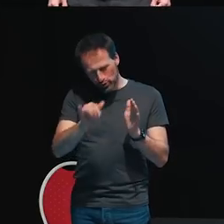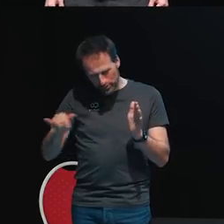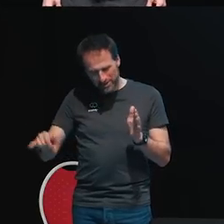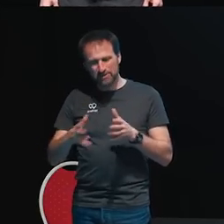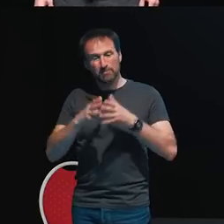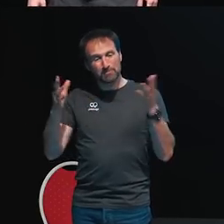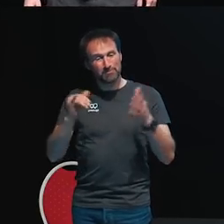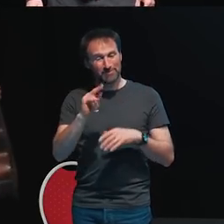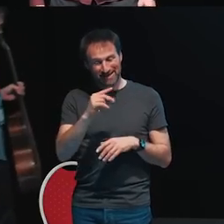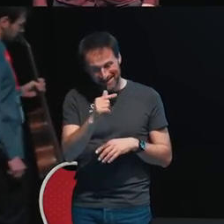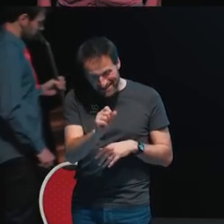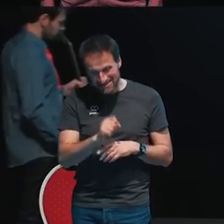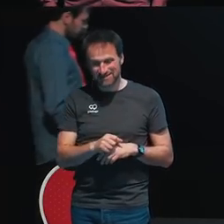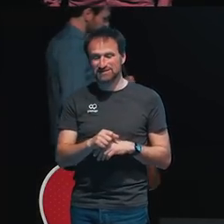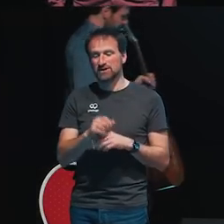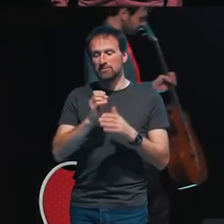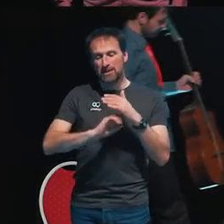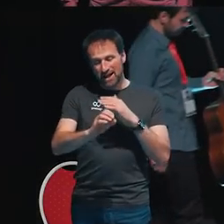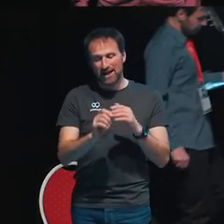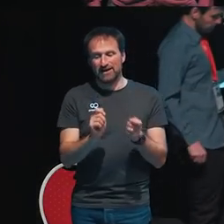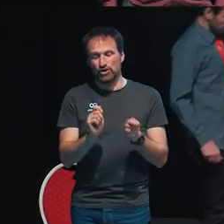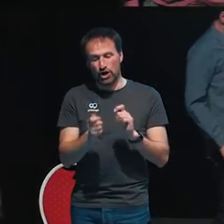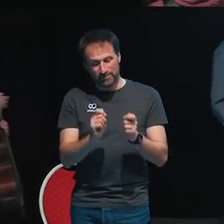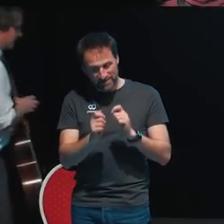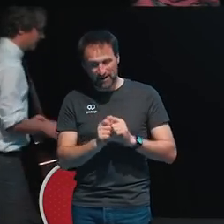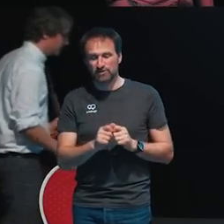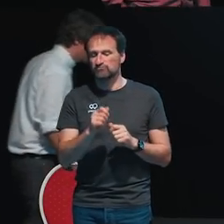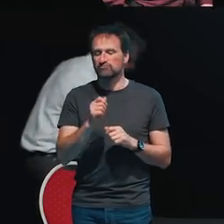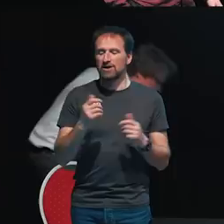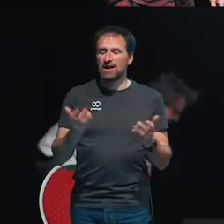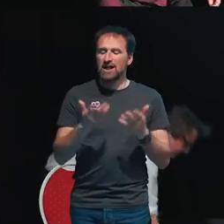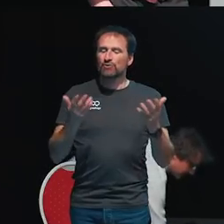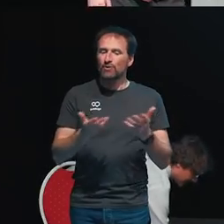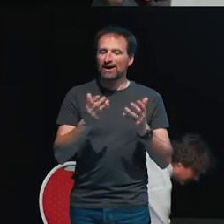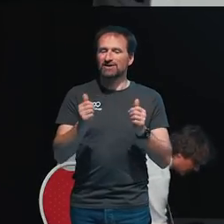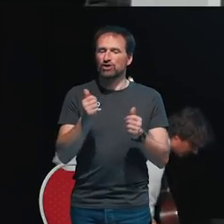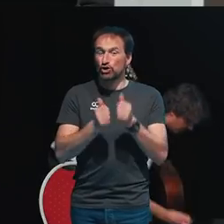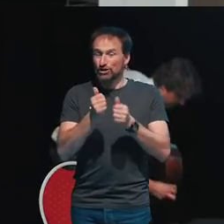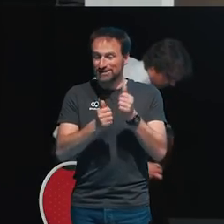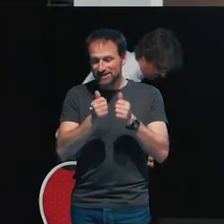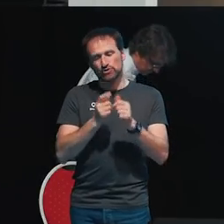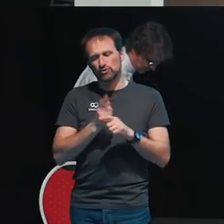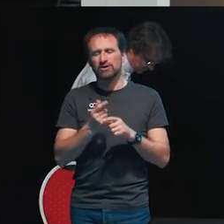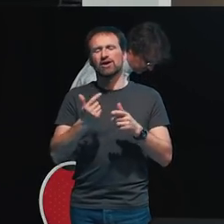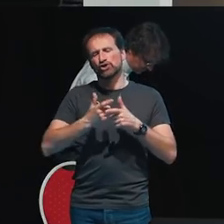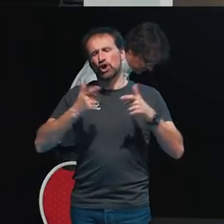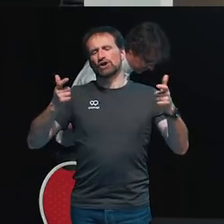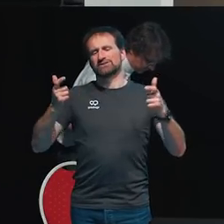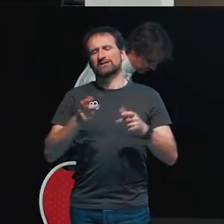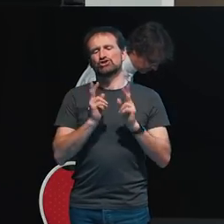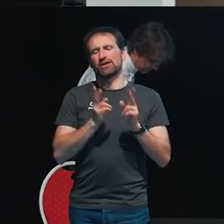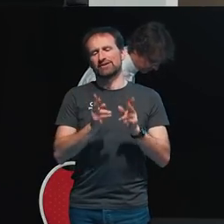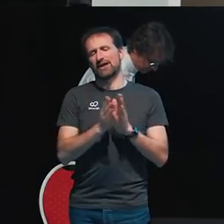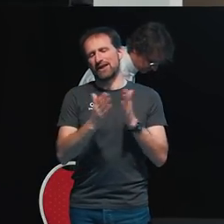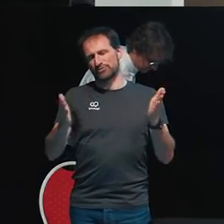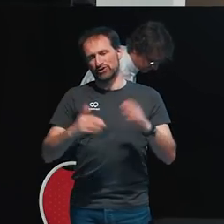pipeline operator, lightweight concurrency, and a bigger standard library. And